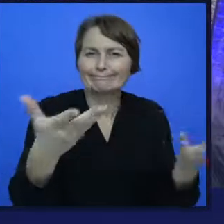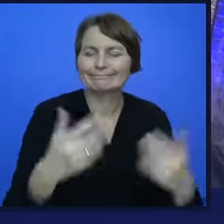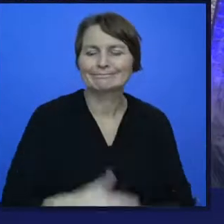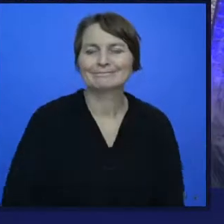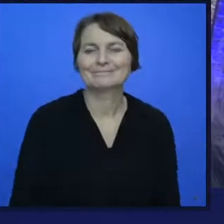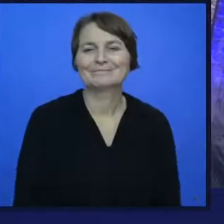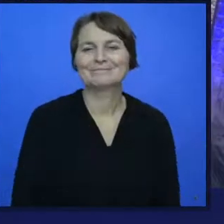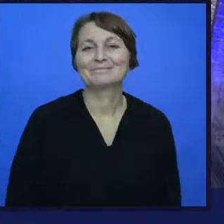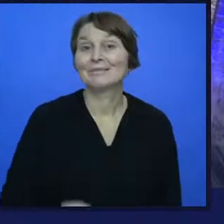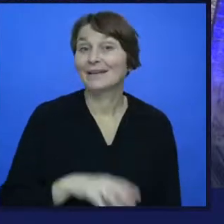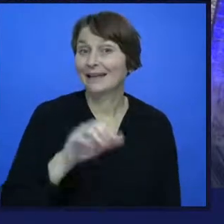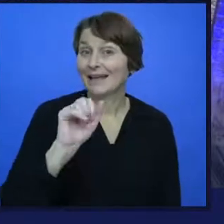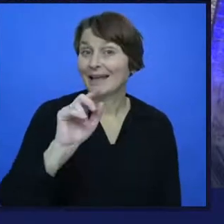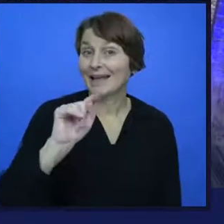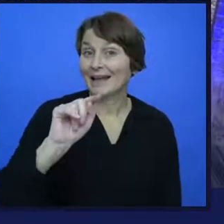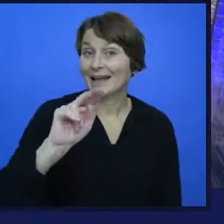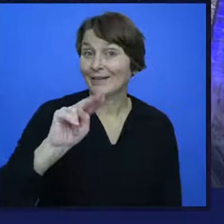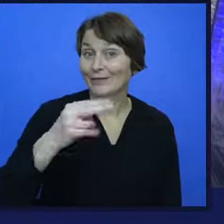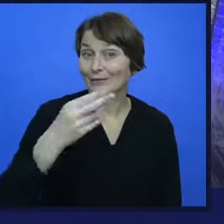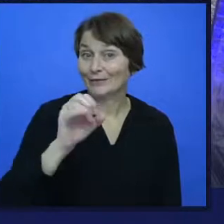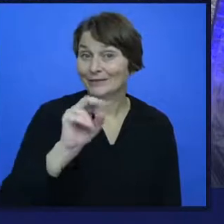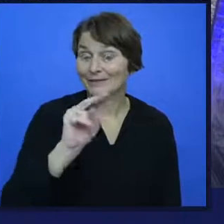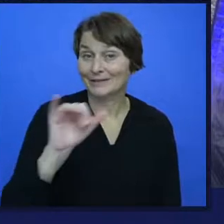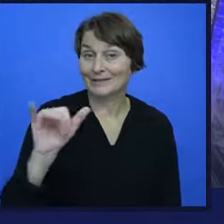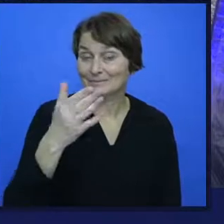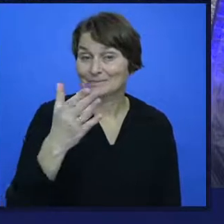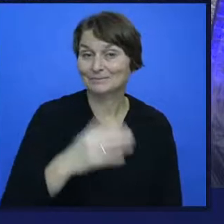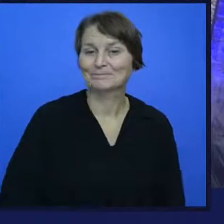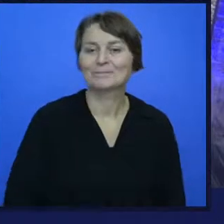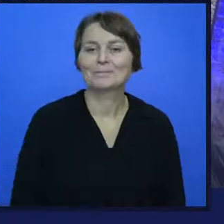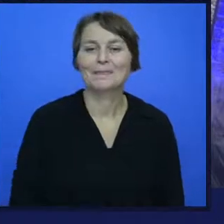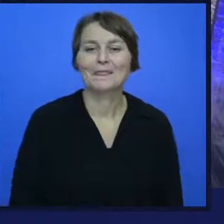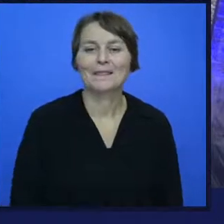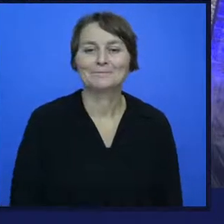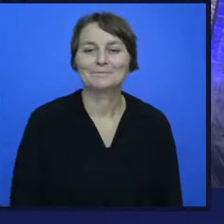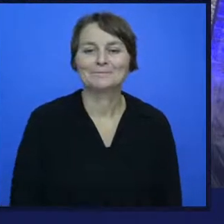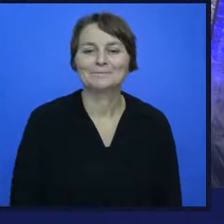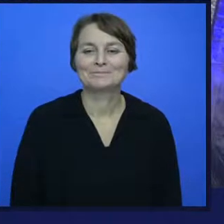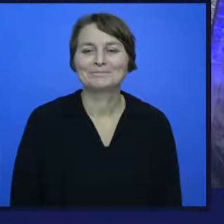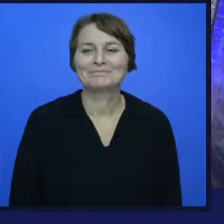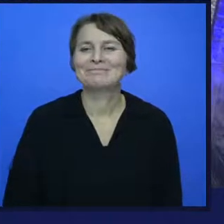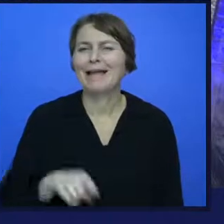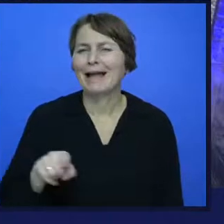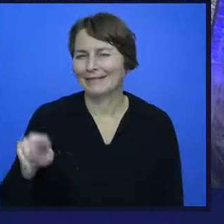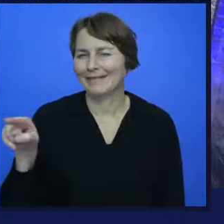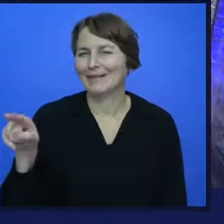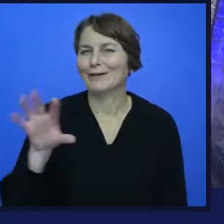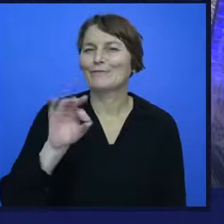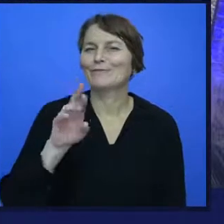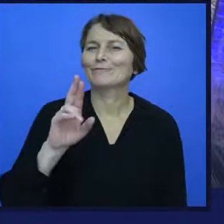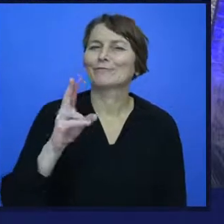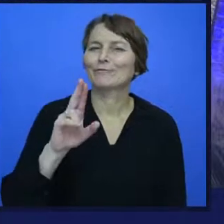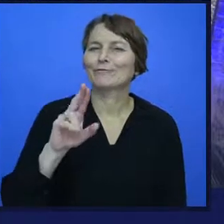Actually, I think he was going to say him first. He's got something to share, I think.